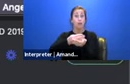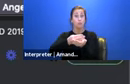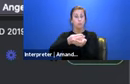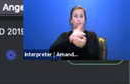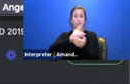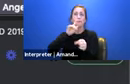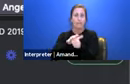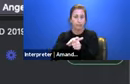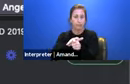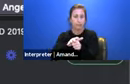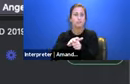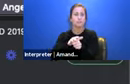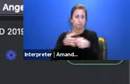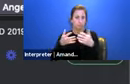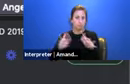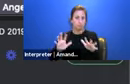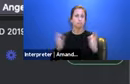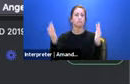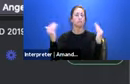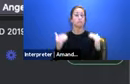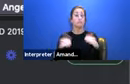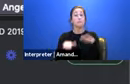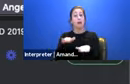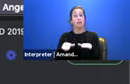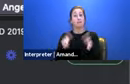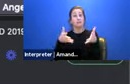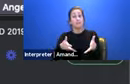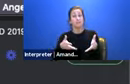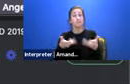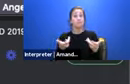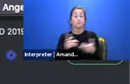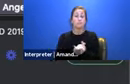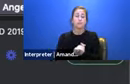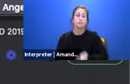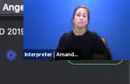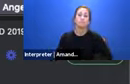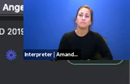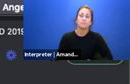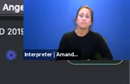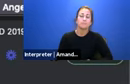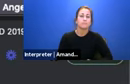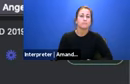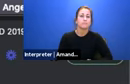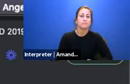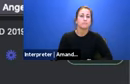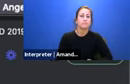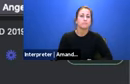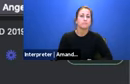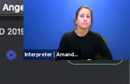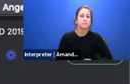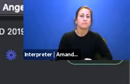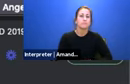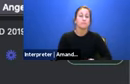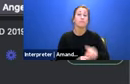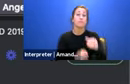in construction, and the remaining balance for where we are at this point in construction as well. And these numbers